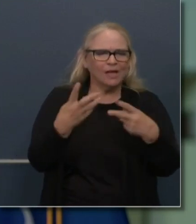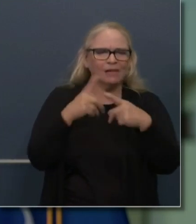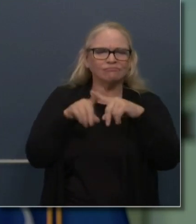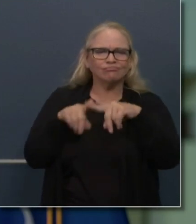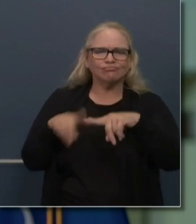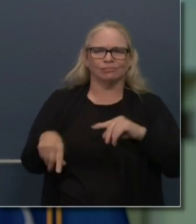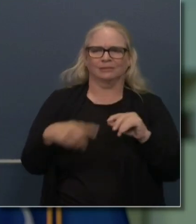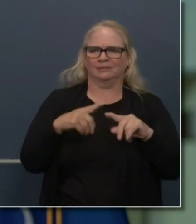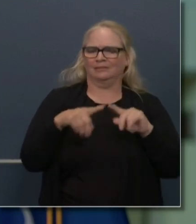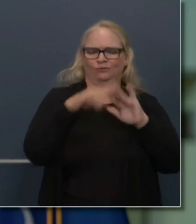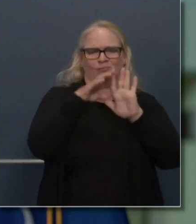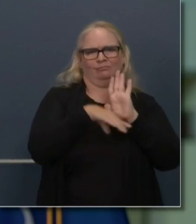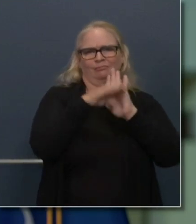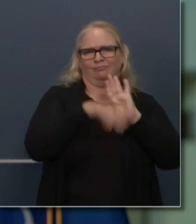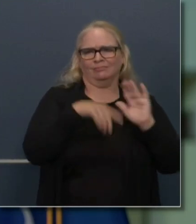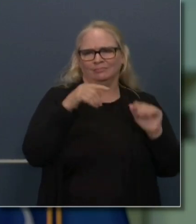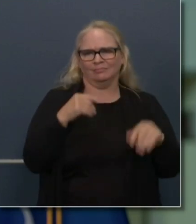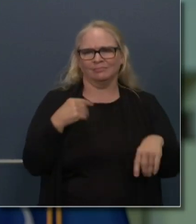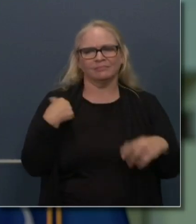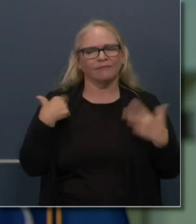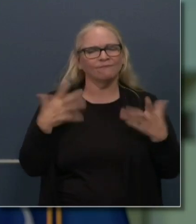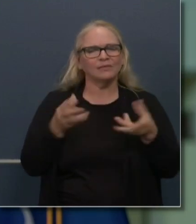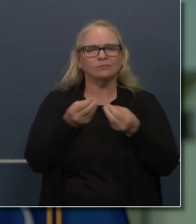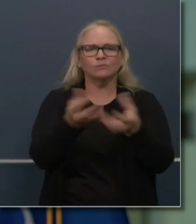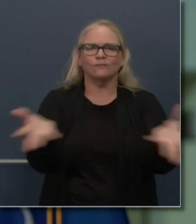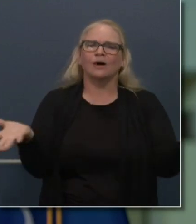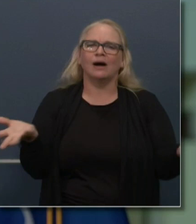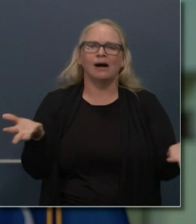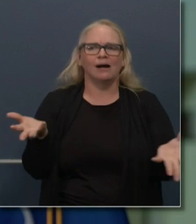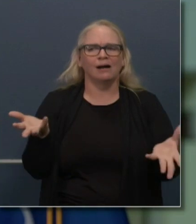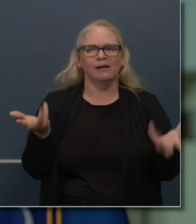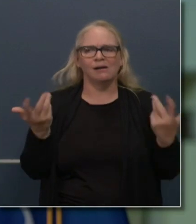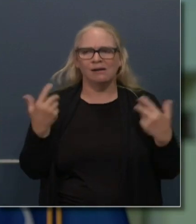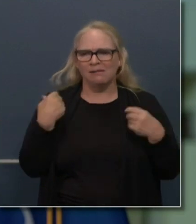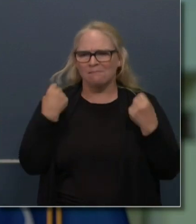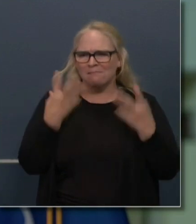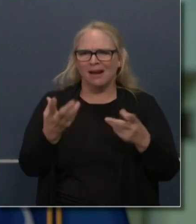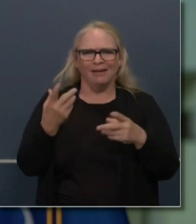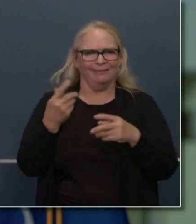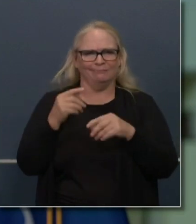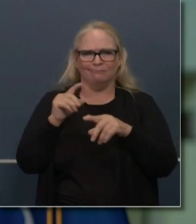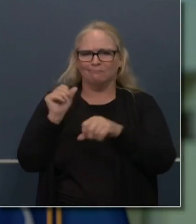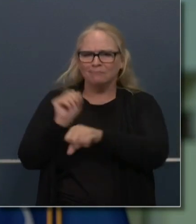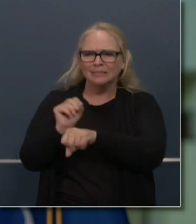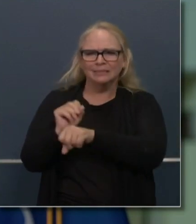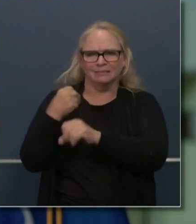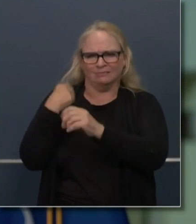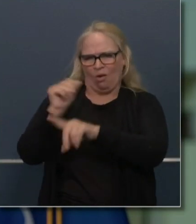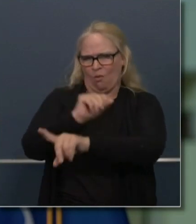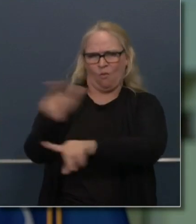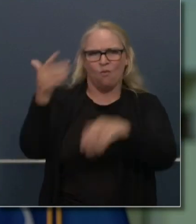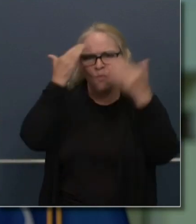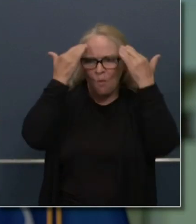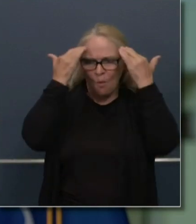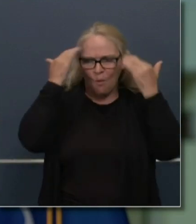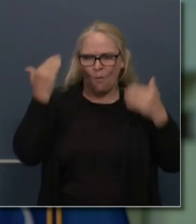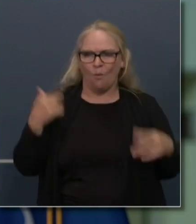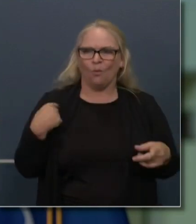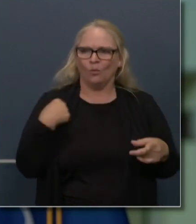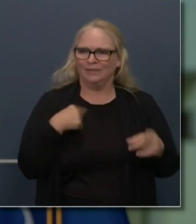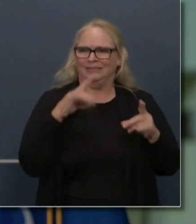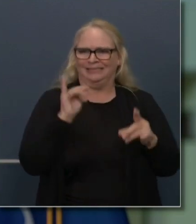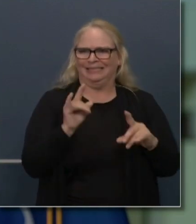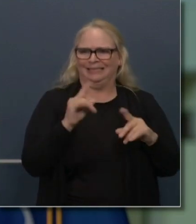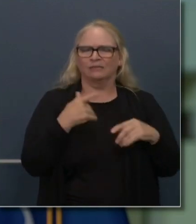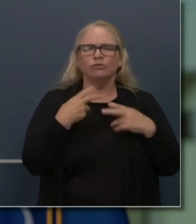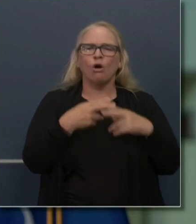presented a tableau of models going back some time and opened up our data, the first in the nation to do